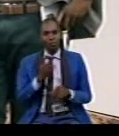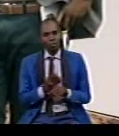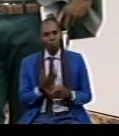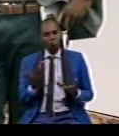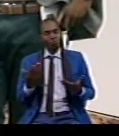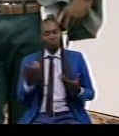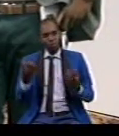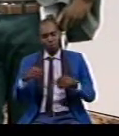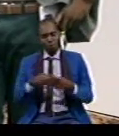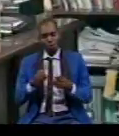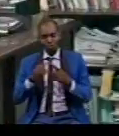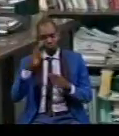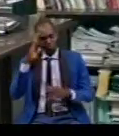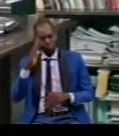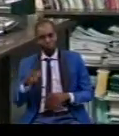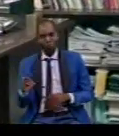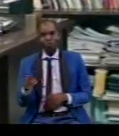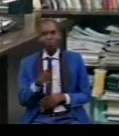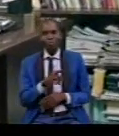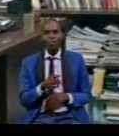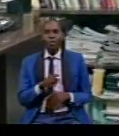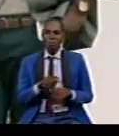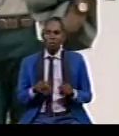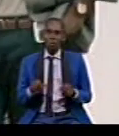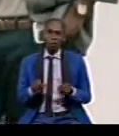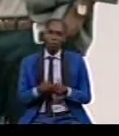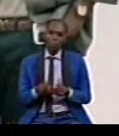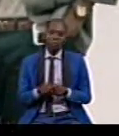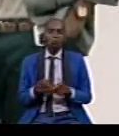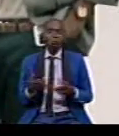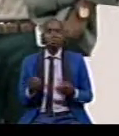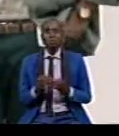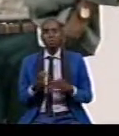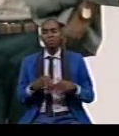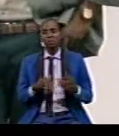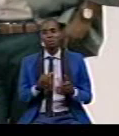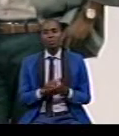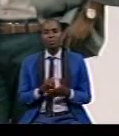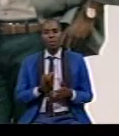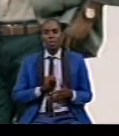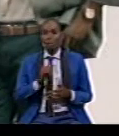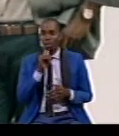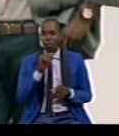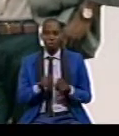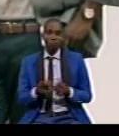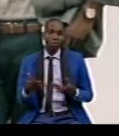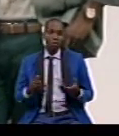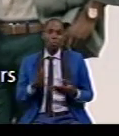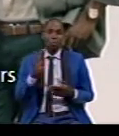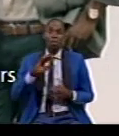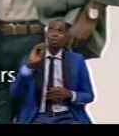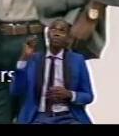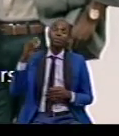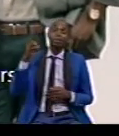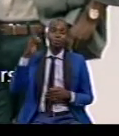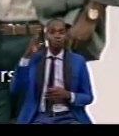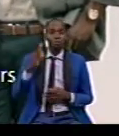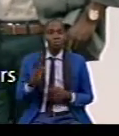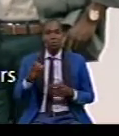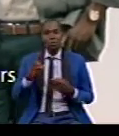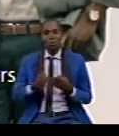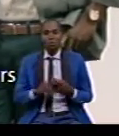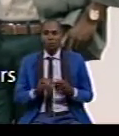for healing, or are you looking just to see my face? Are you looking for healing, or you just want to say,